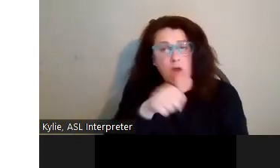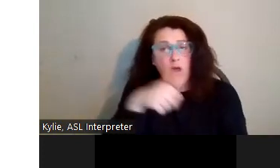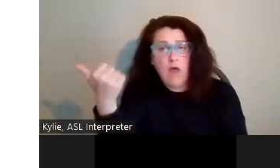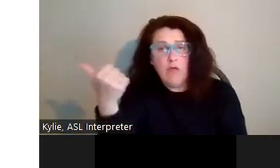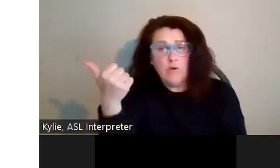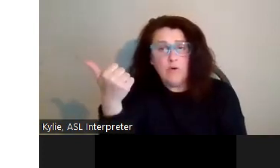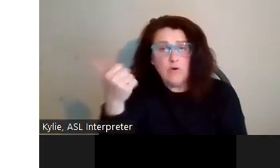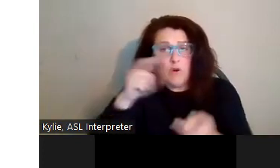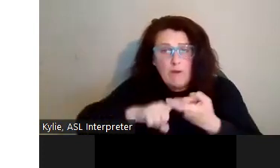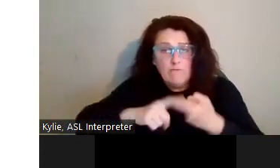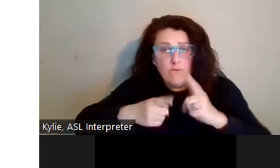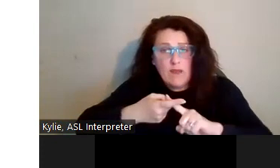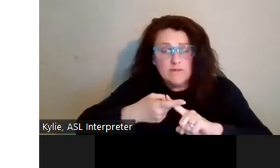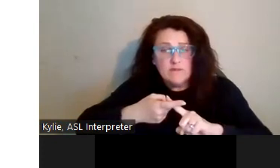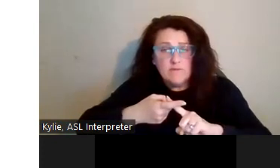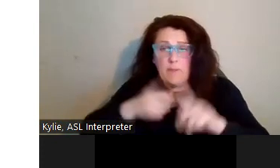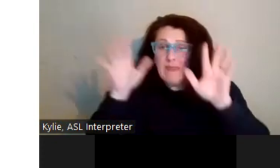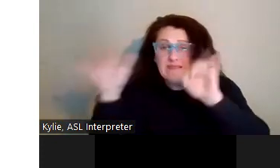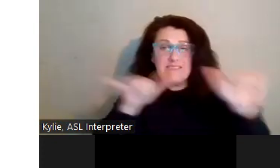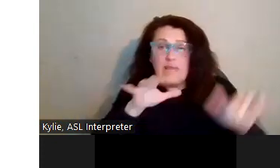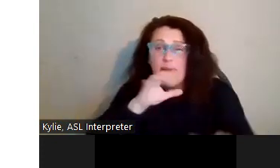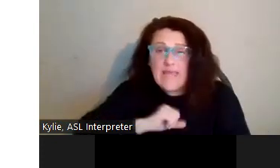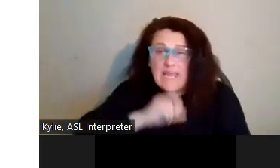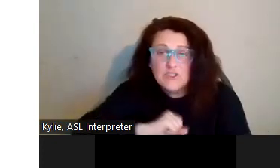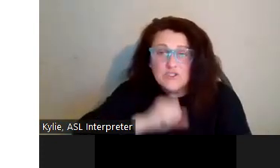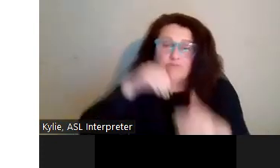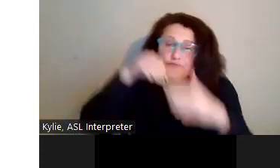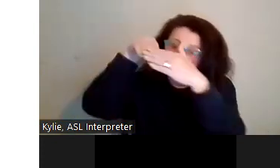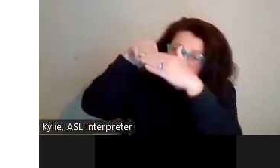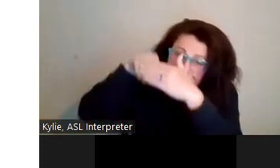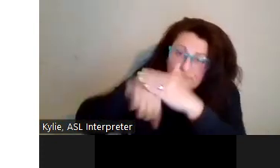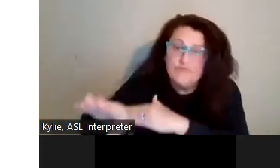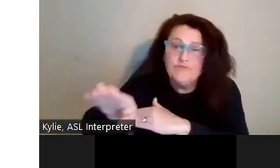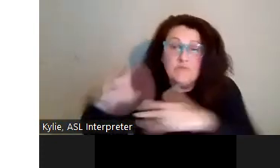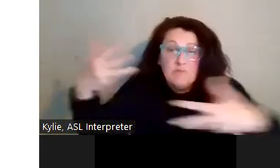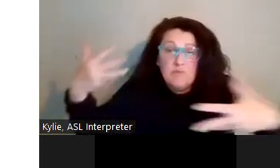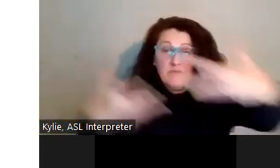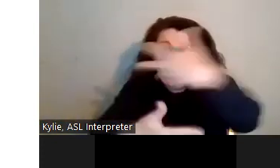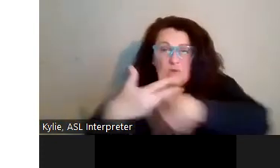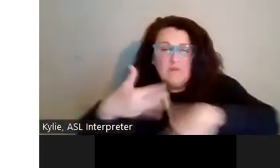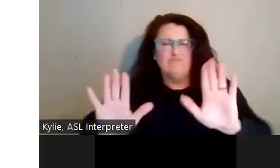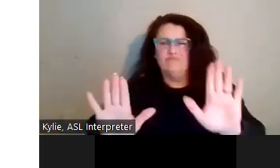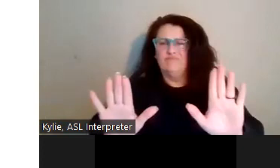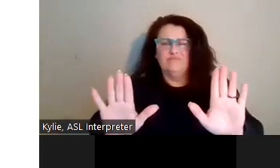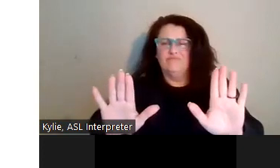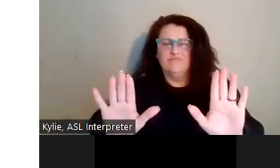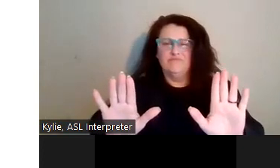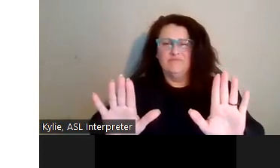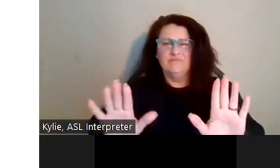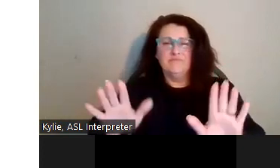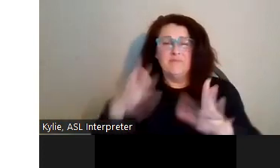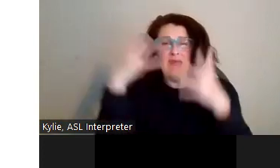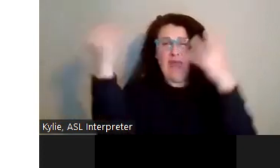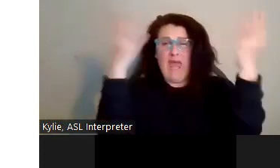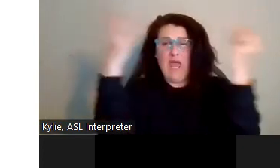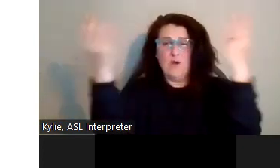Other friends that I had that were the same age entering the workforce didn't want anything to do with people. They had plenty of people outside